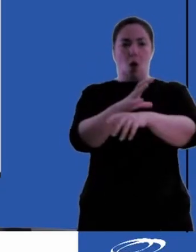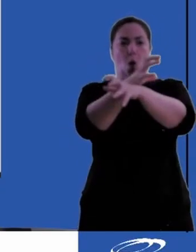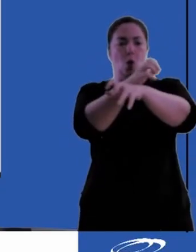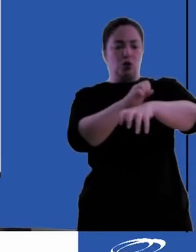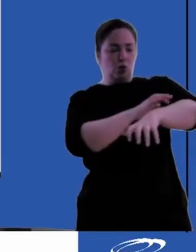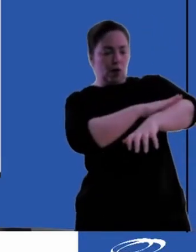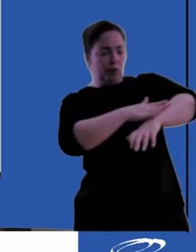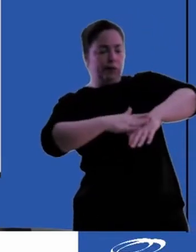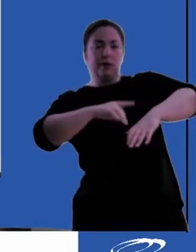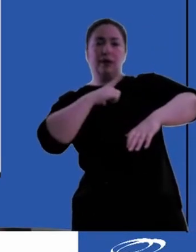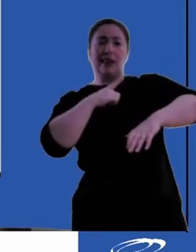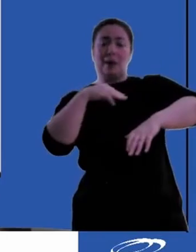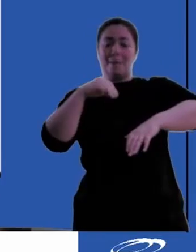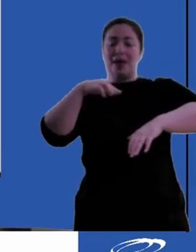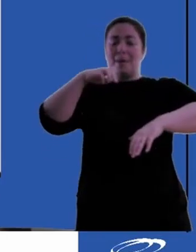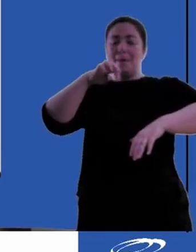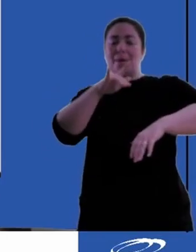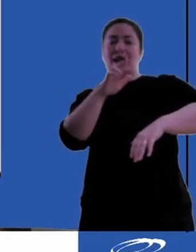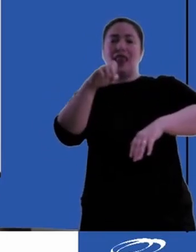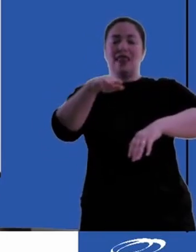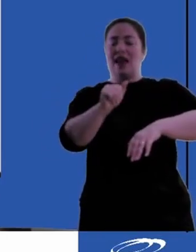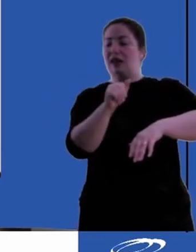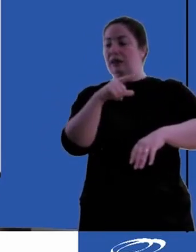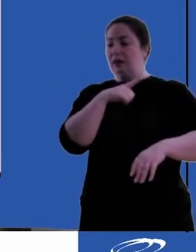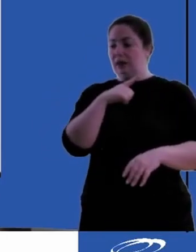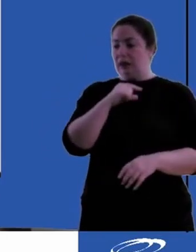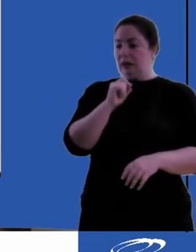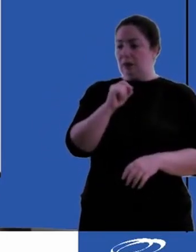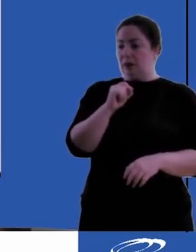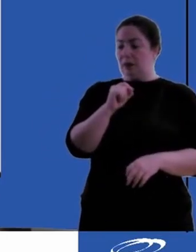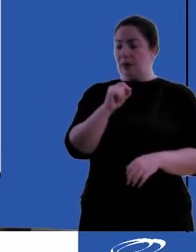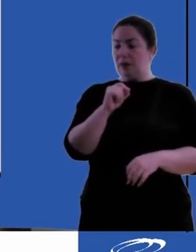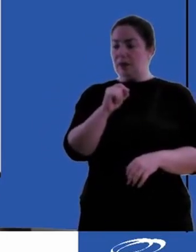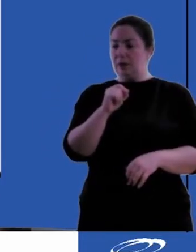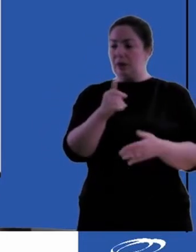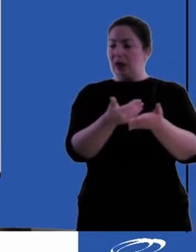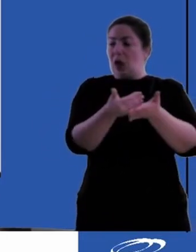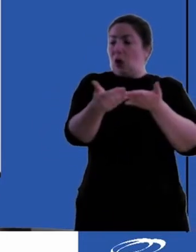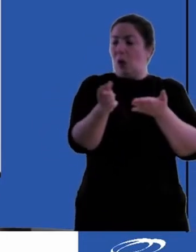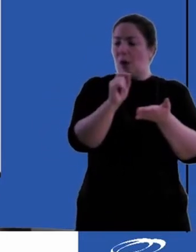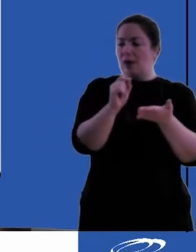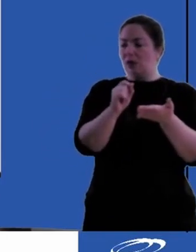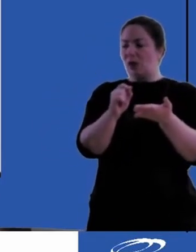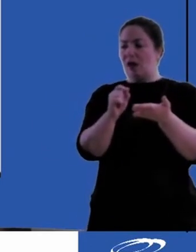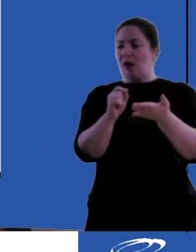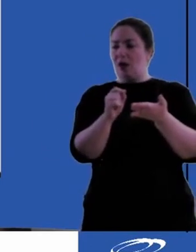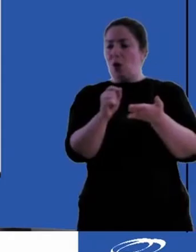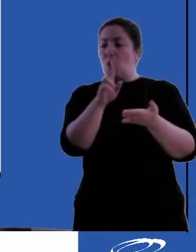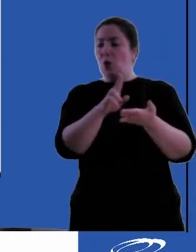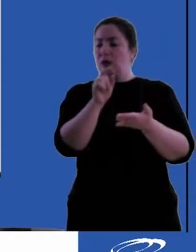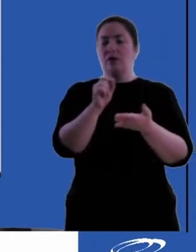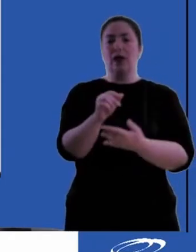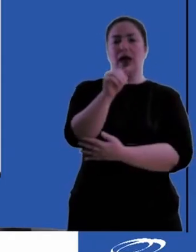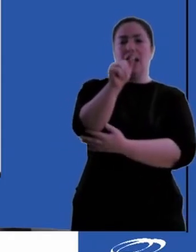and then those can be analyzed for bacteria. As I mentioned at the beginning, because anaerobes can cause periprosthetic joint